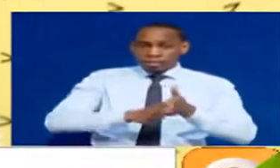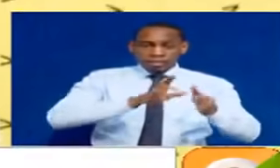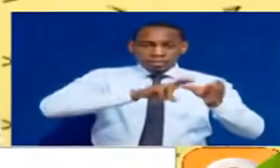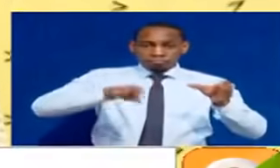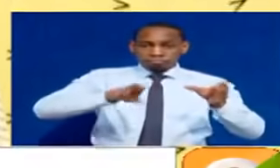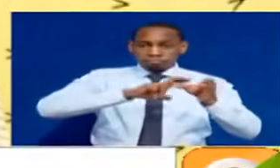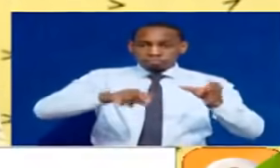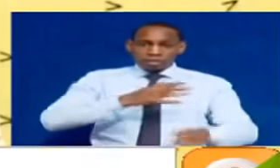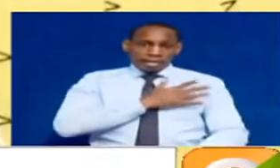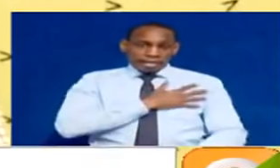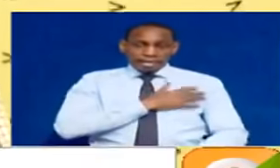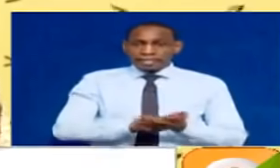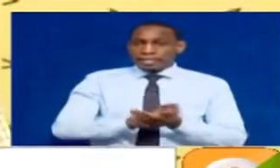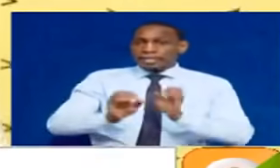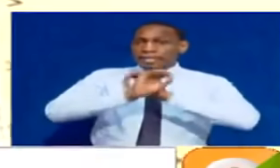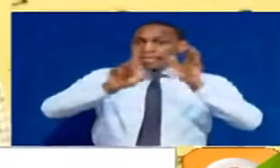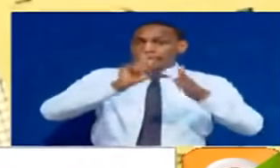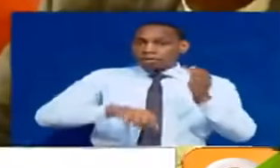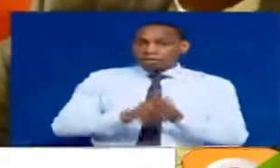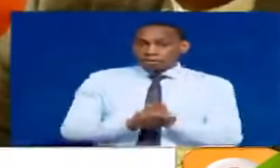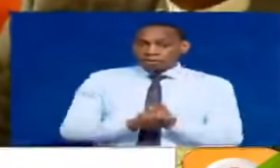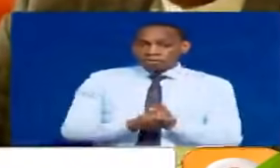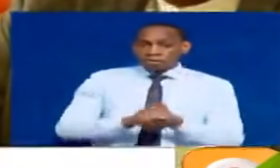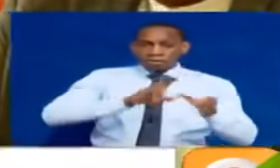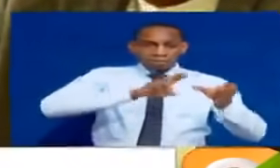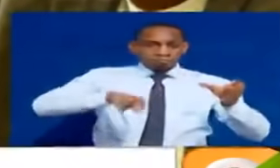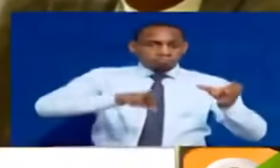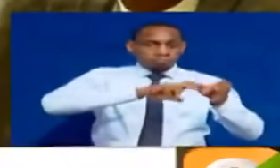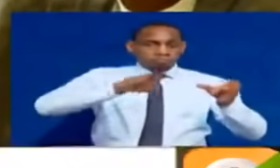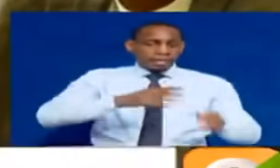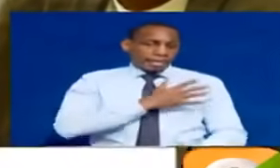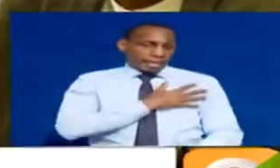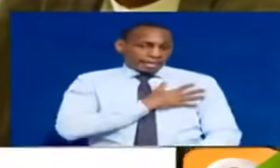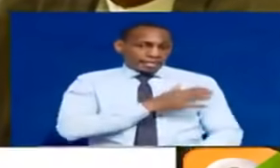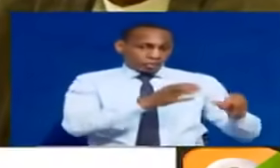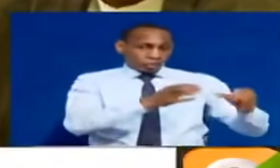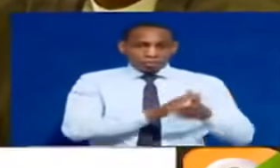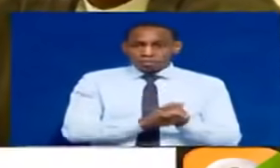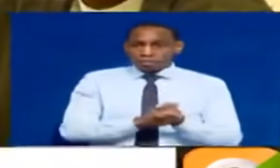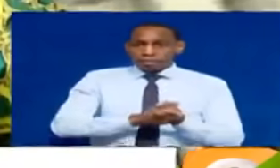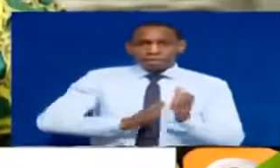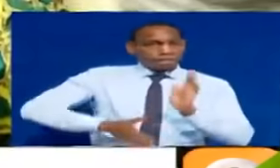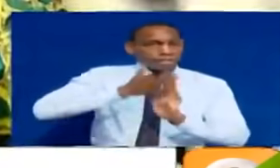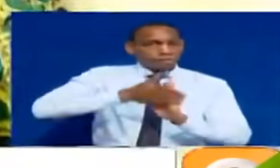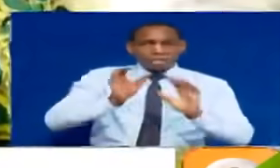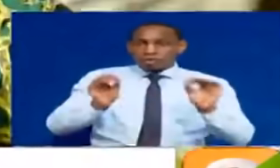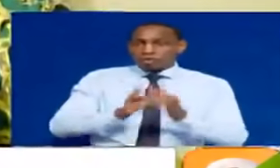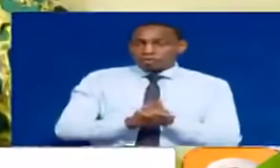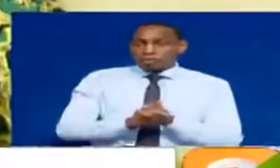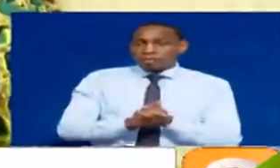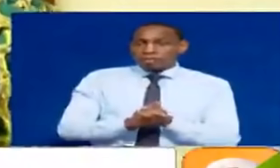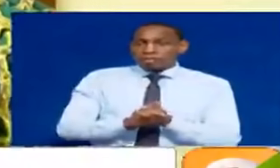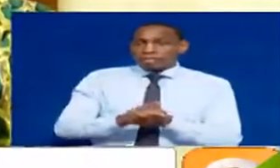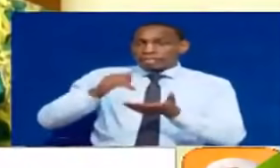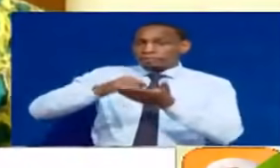collapse of NASA. It is emerging that the much-touted mass withdrawal and walkout from NASA may not be immediate just yet, and at